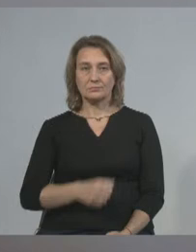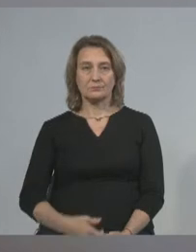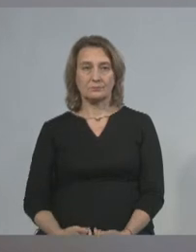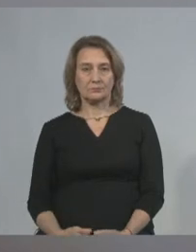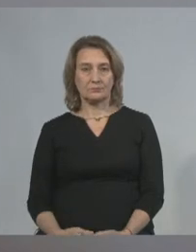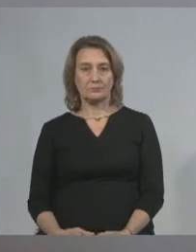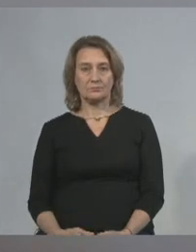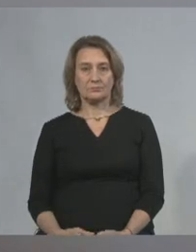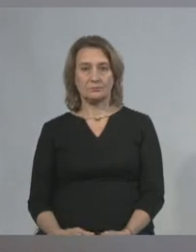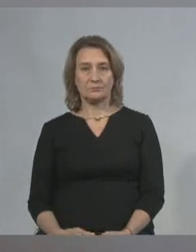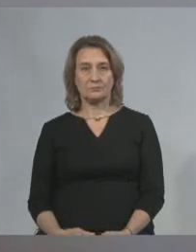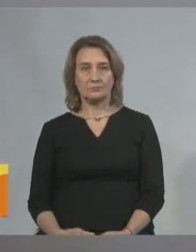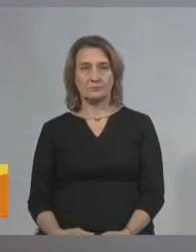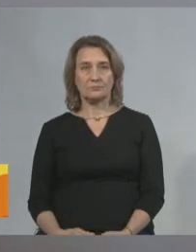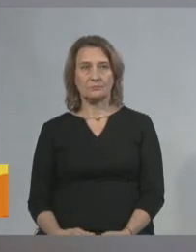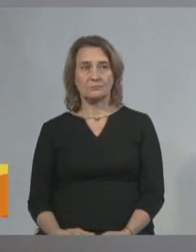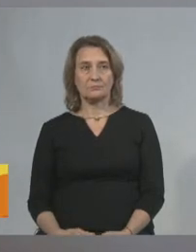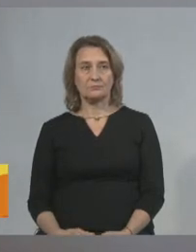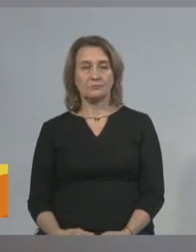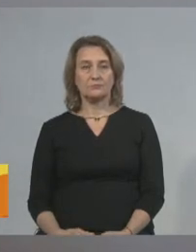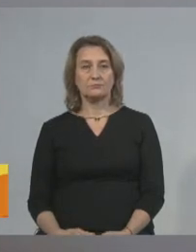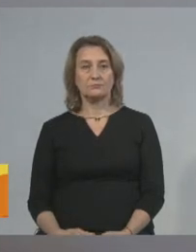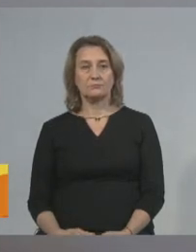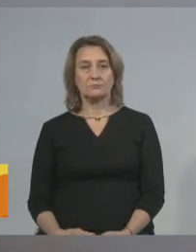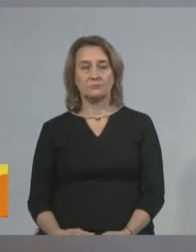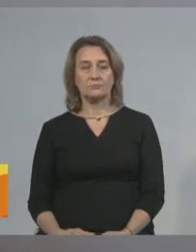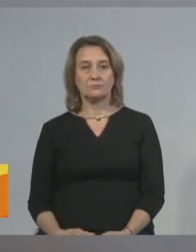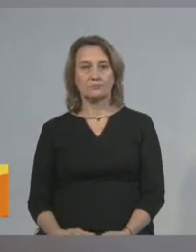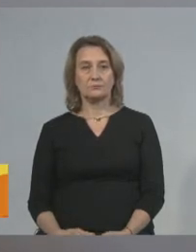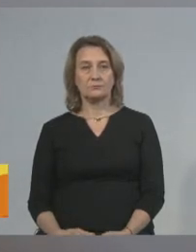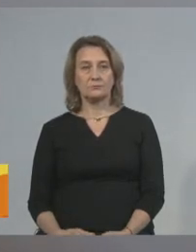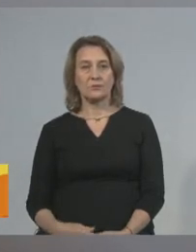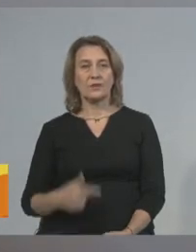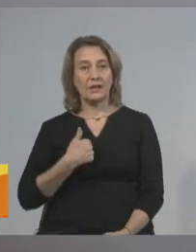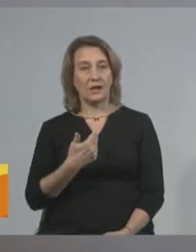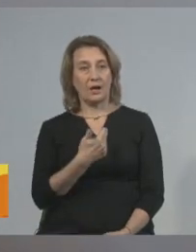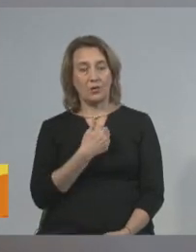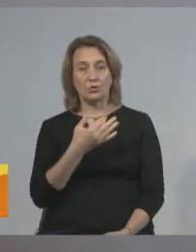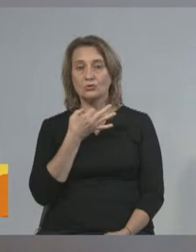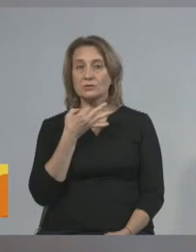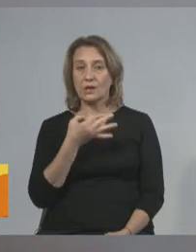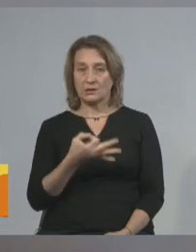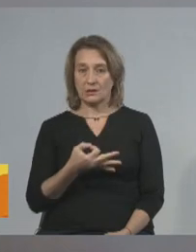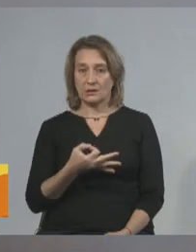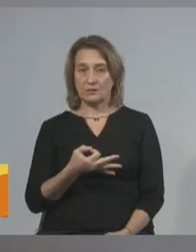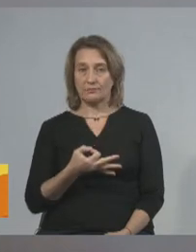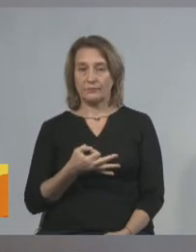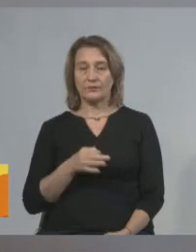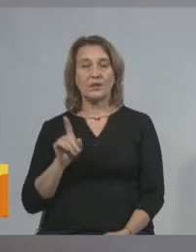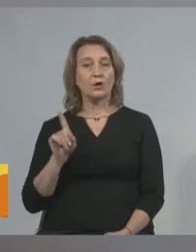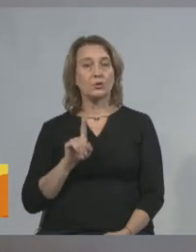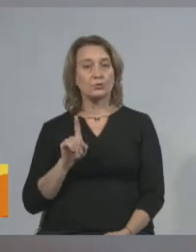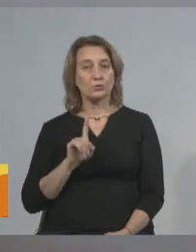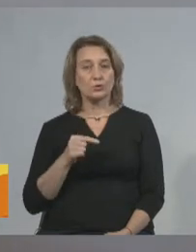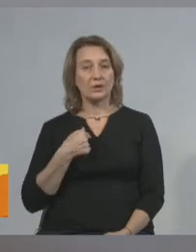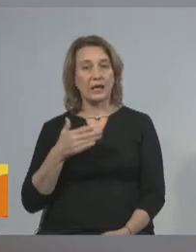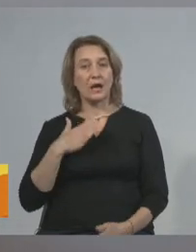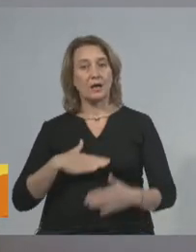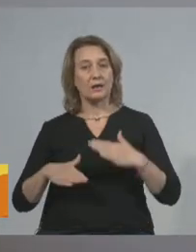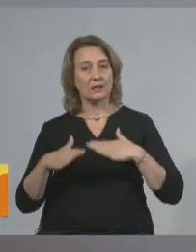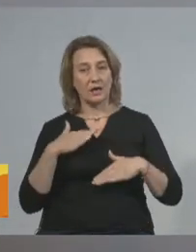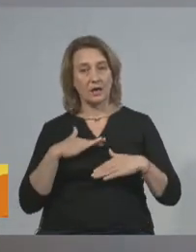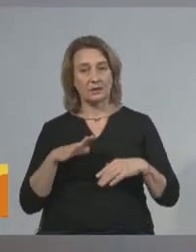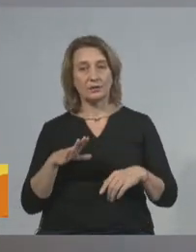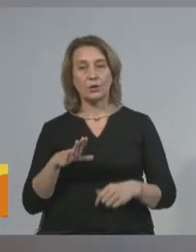and um i would like to say that uh i entitled one short presentation for your audience uh short news without a